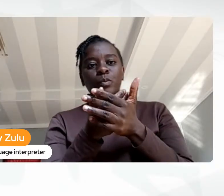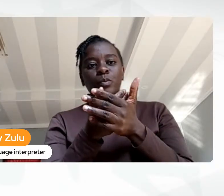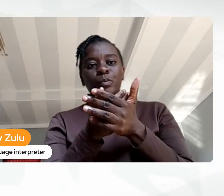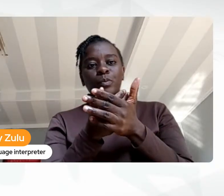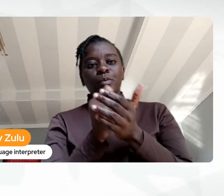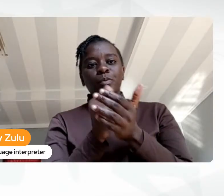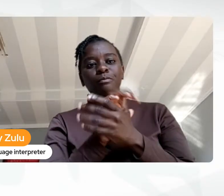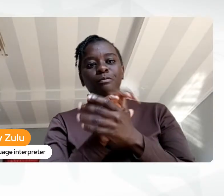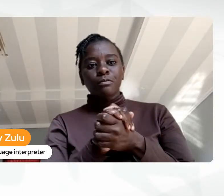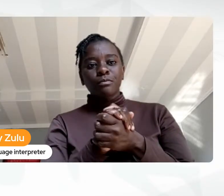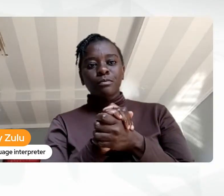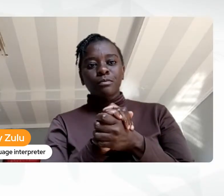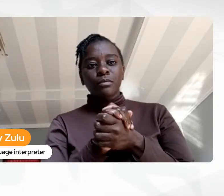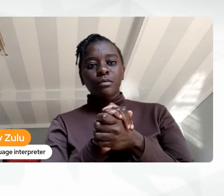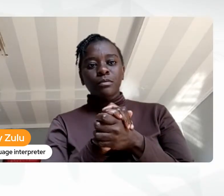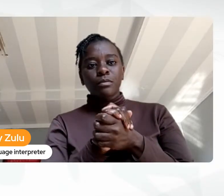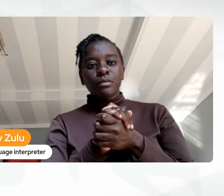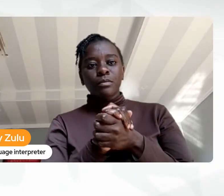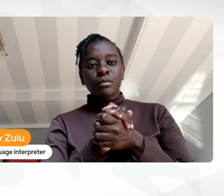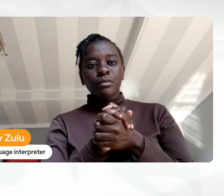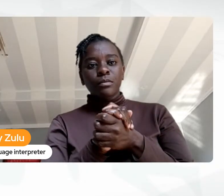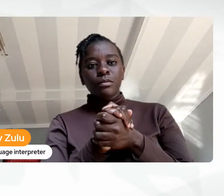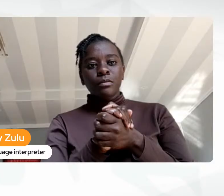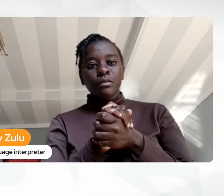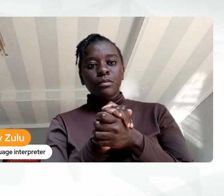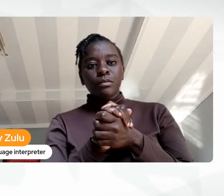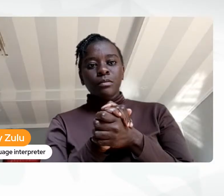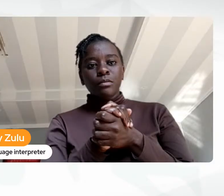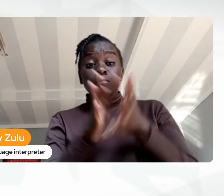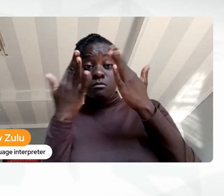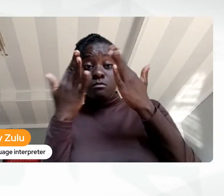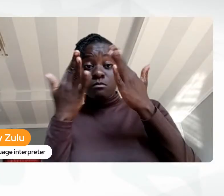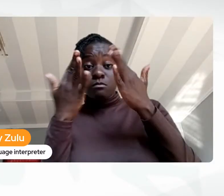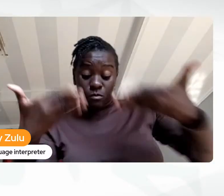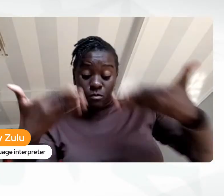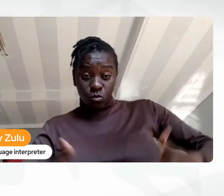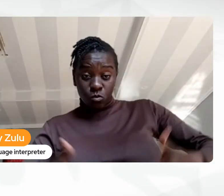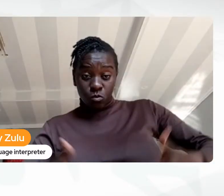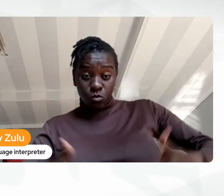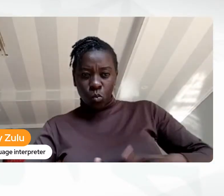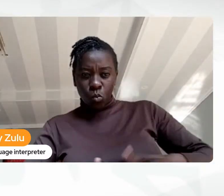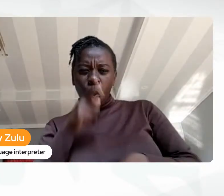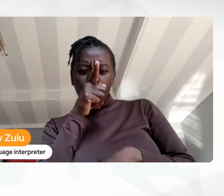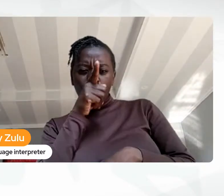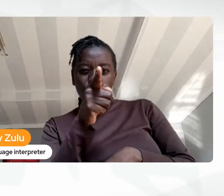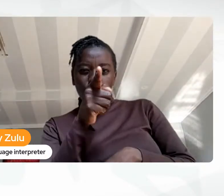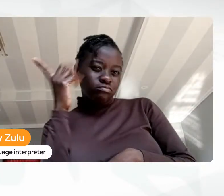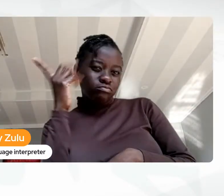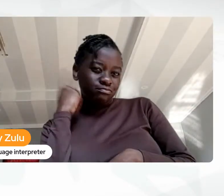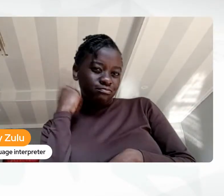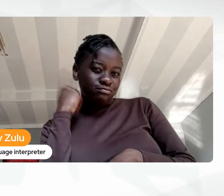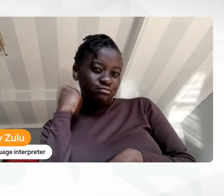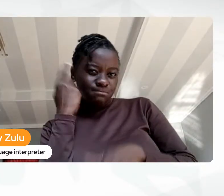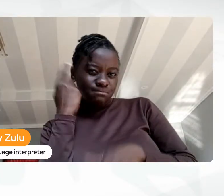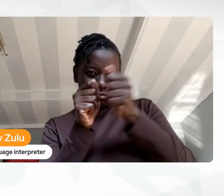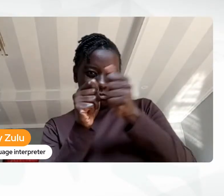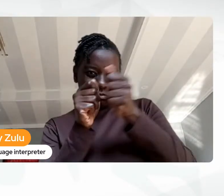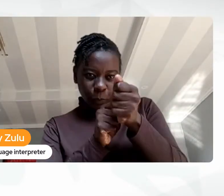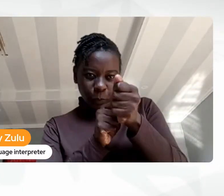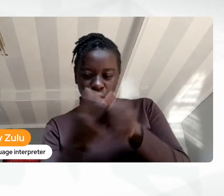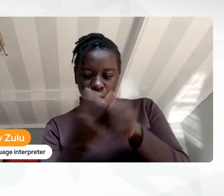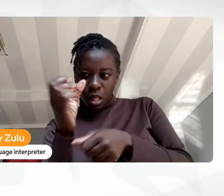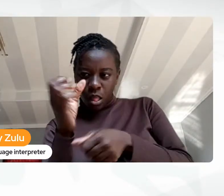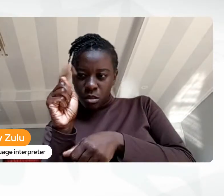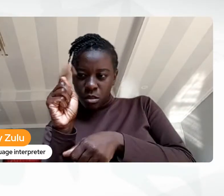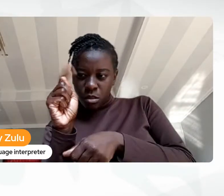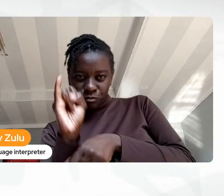just sit with you. You being part of this show, you listening to this show, it doesn't mean that whatever you get from here,